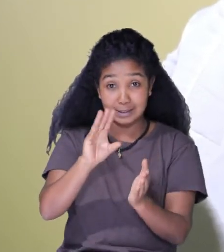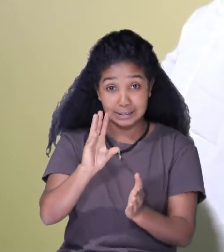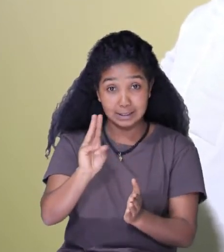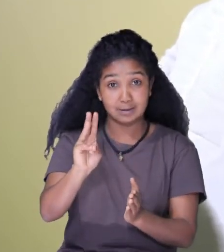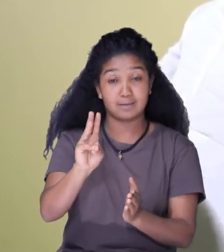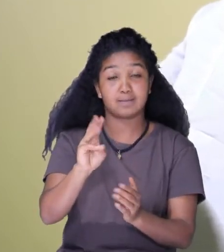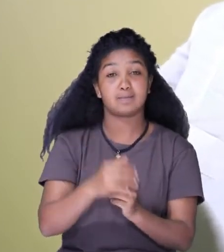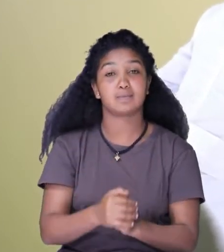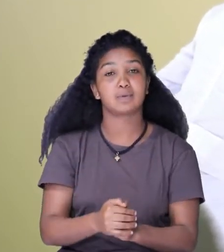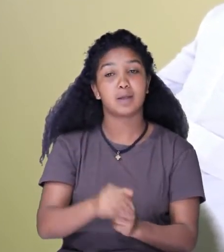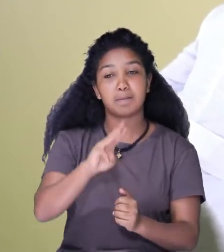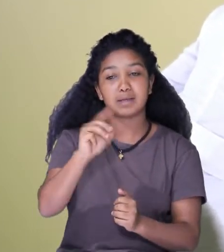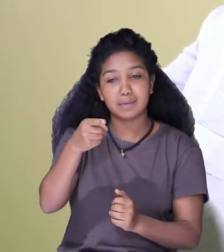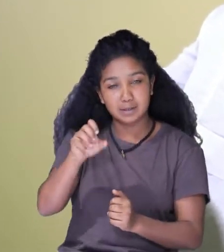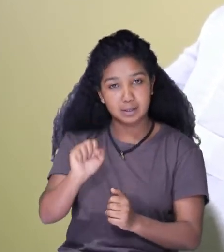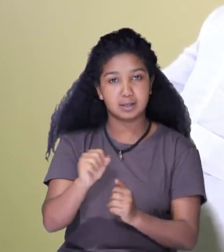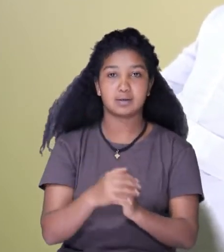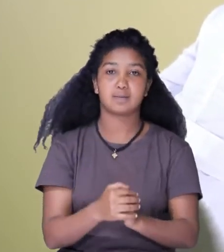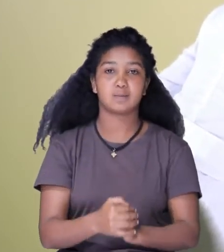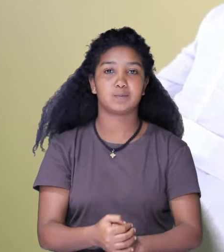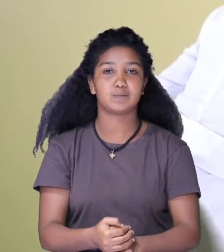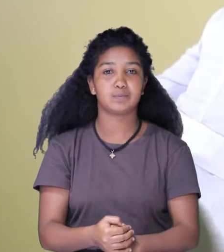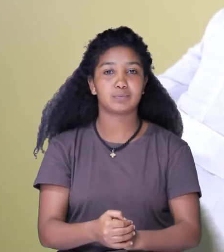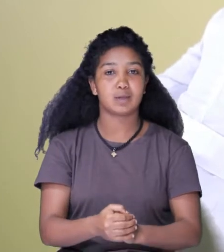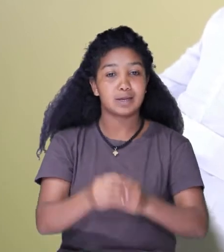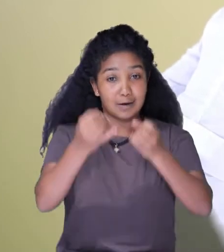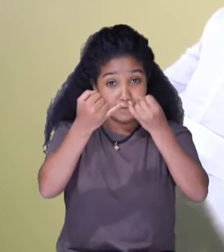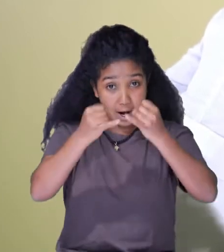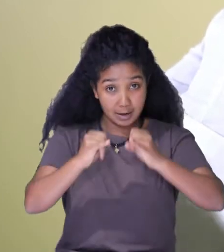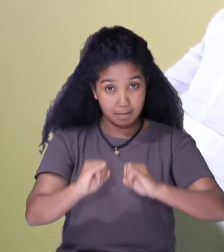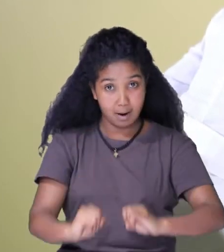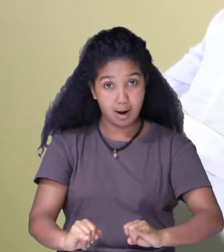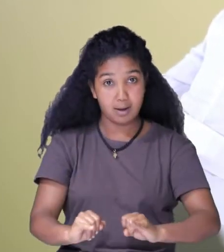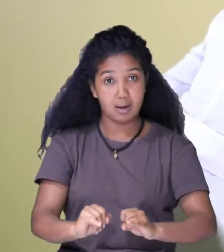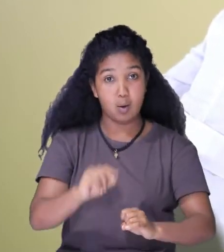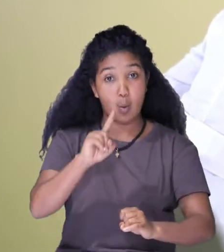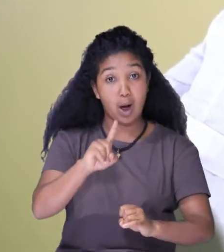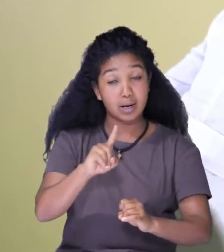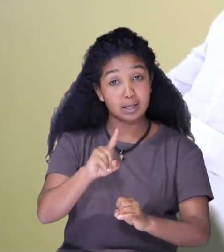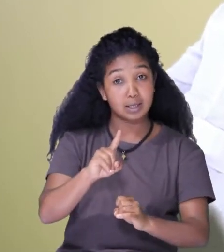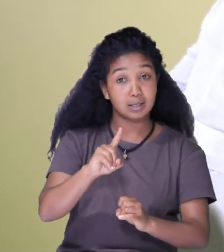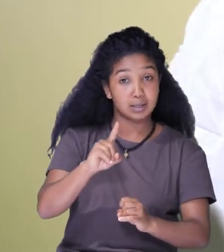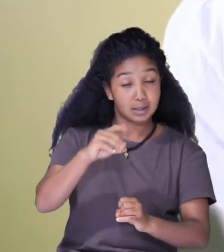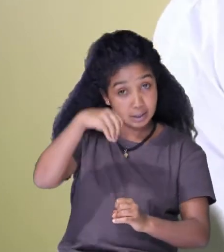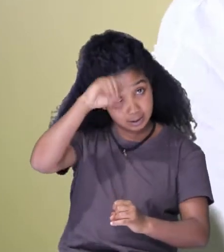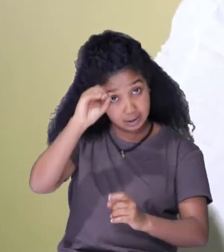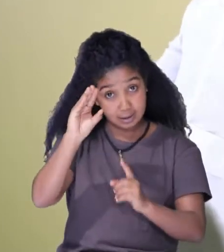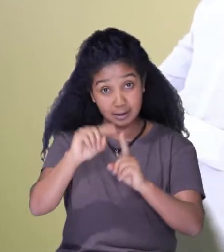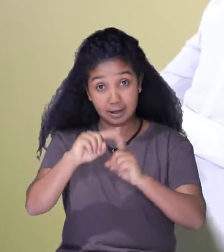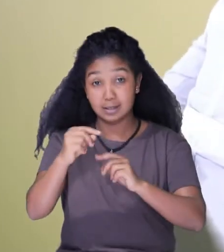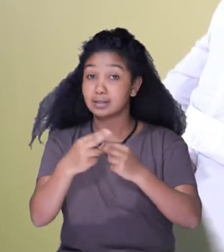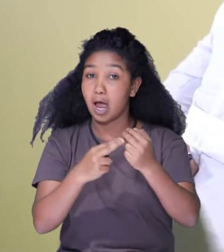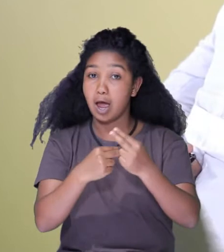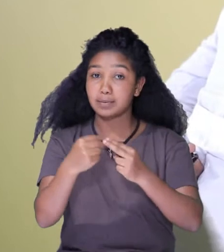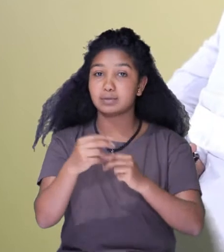0.6 meter per second divided by 1 degree centigrade